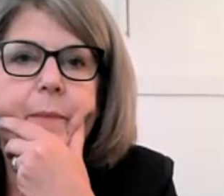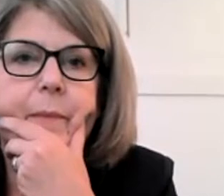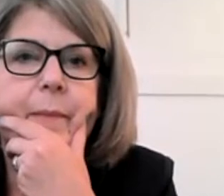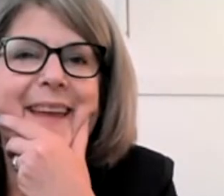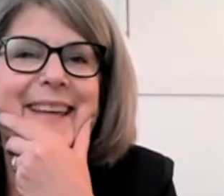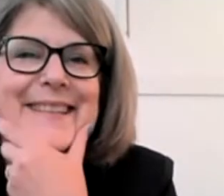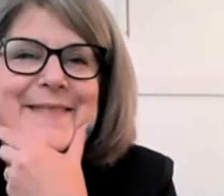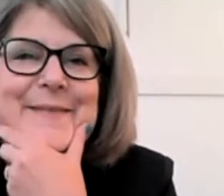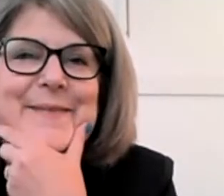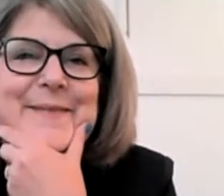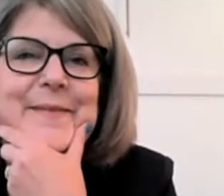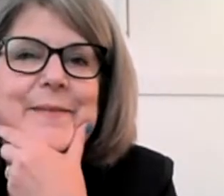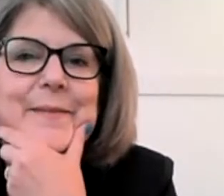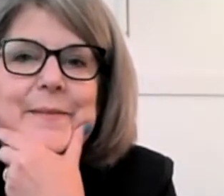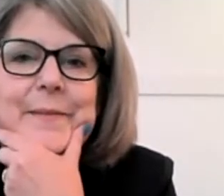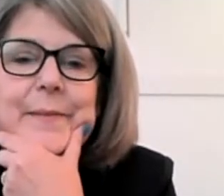Krista.